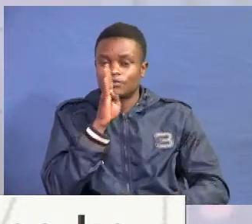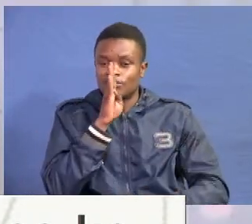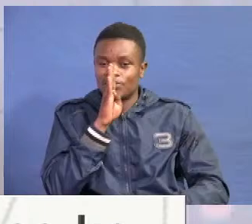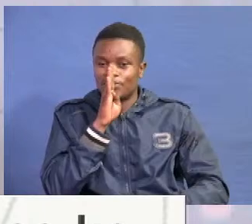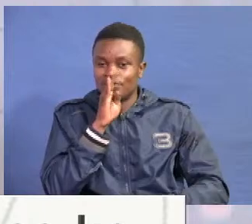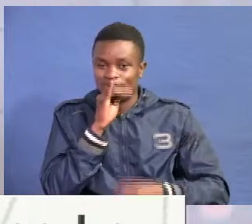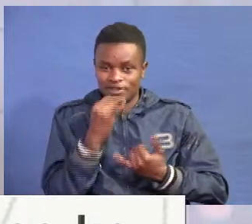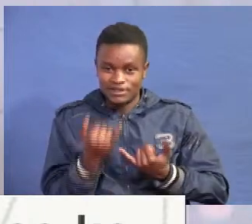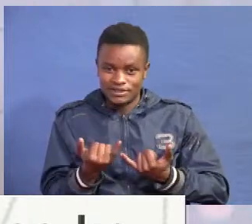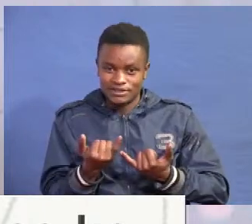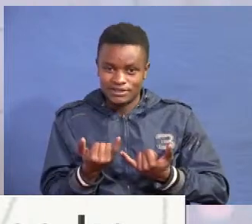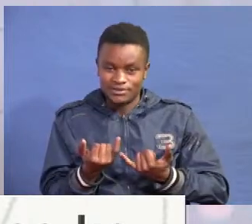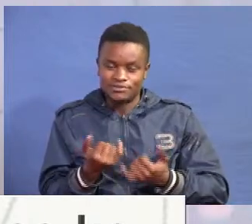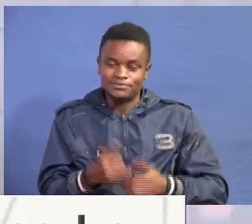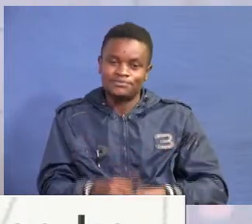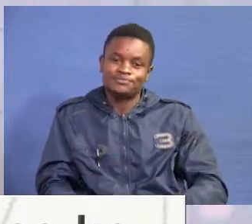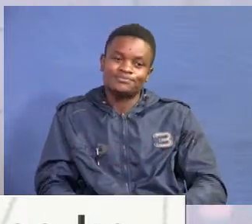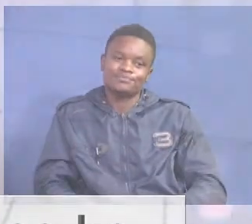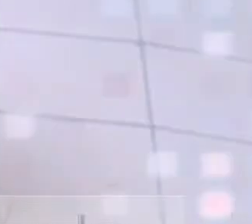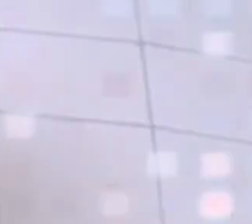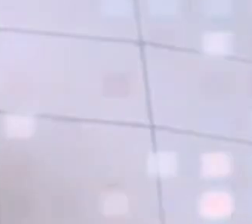broadcast tonight. Stay with us.